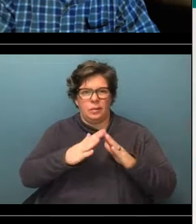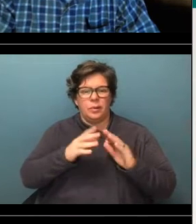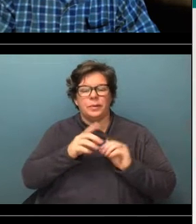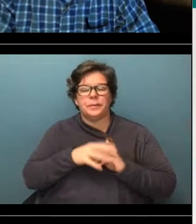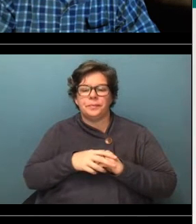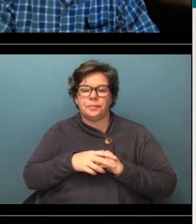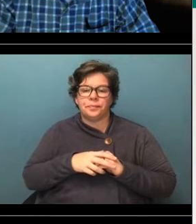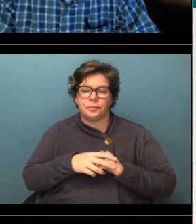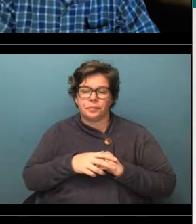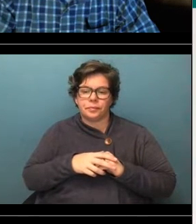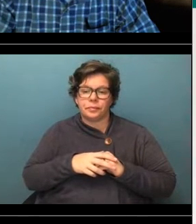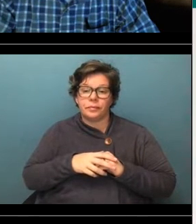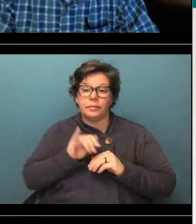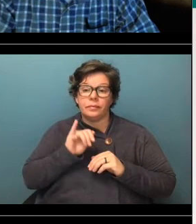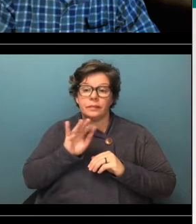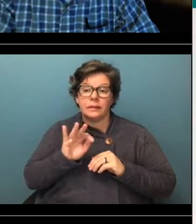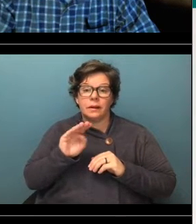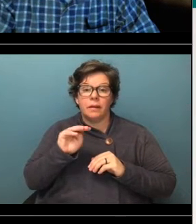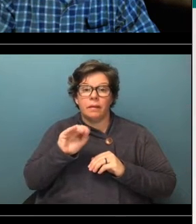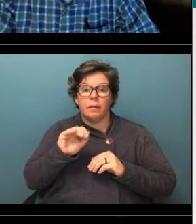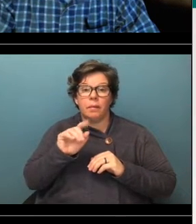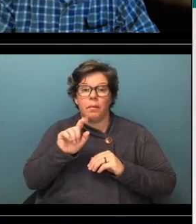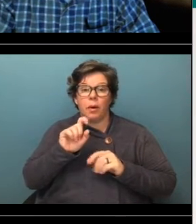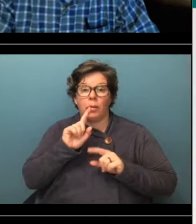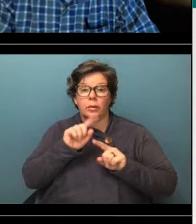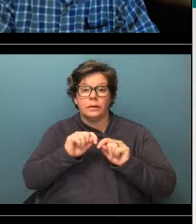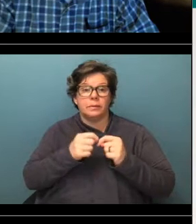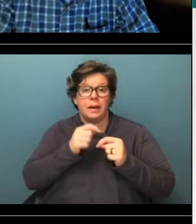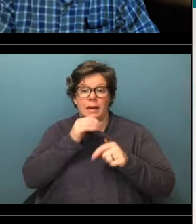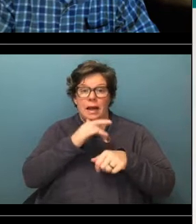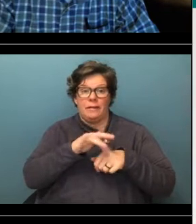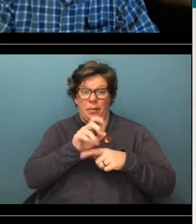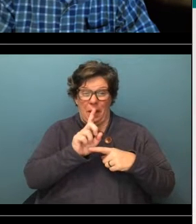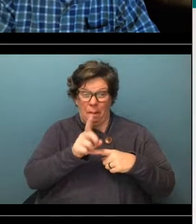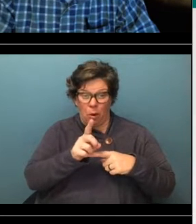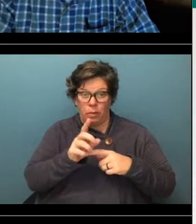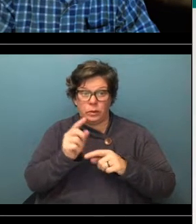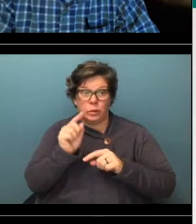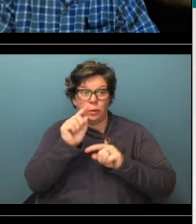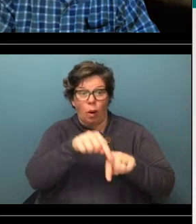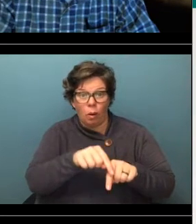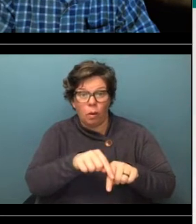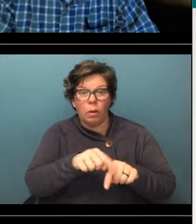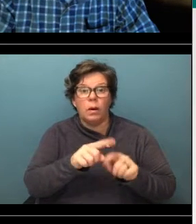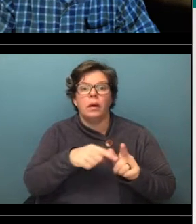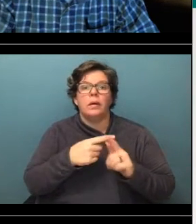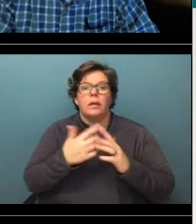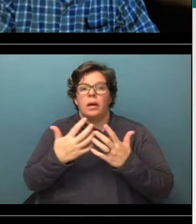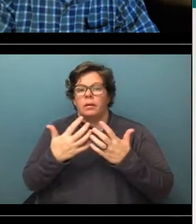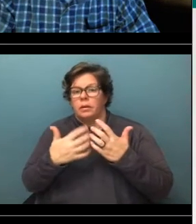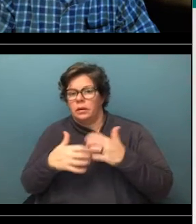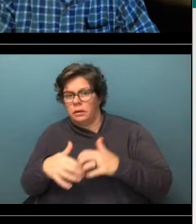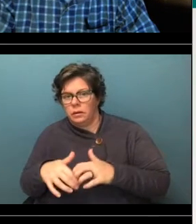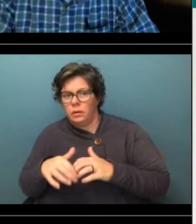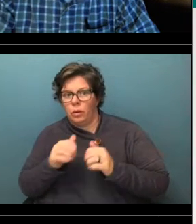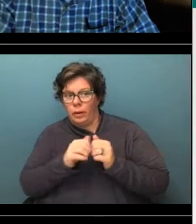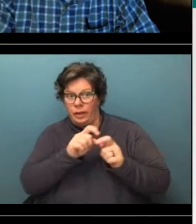If a mobile response team is not available for your call in the moment, we will coordinate with the